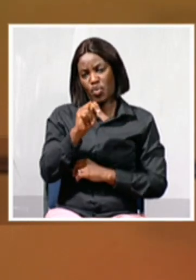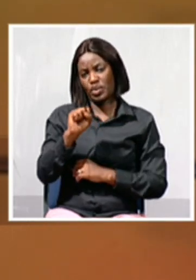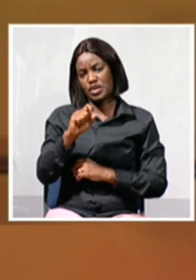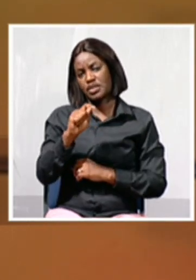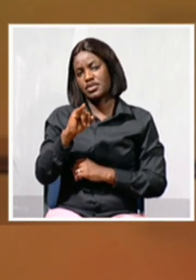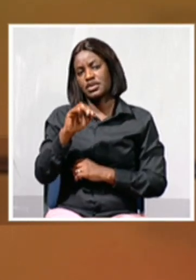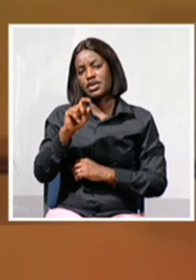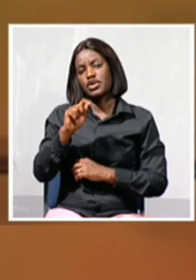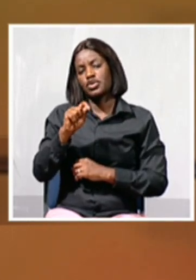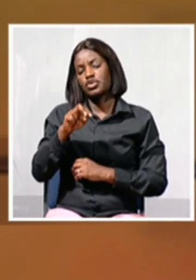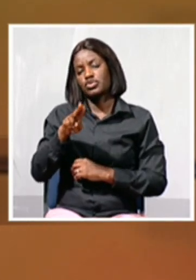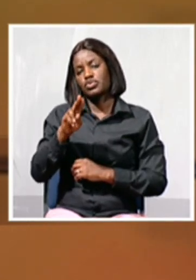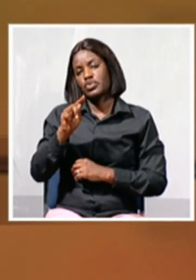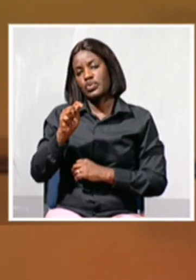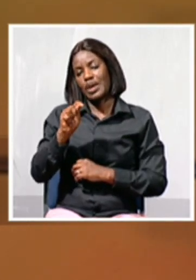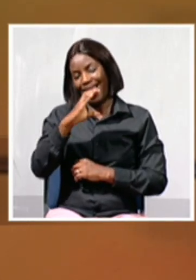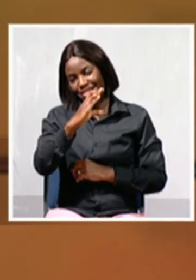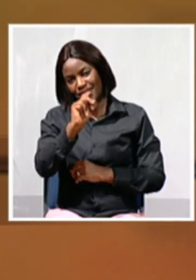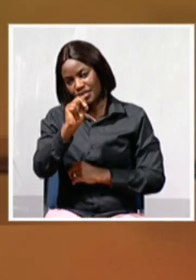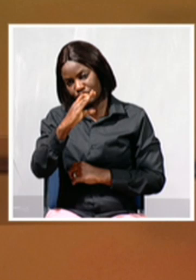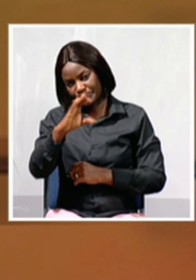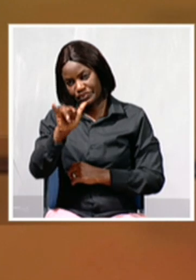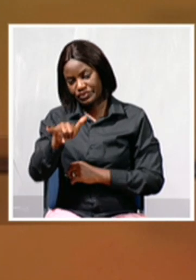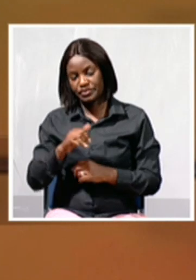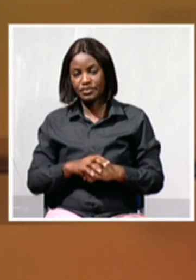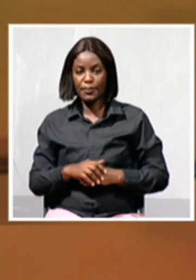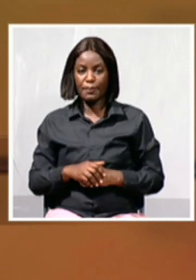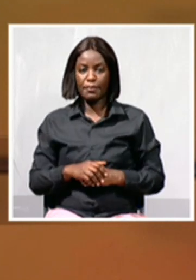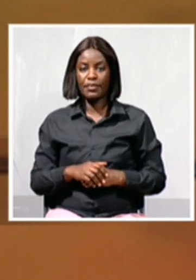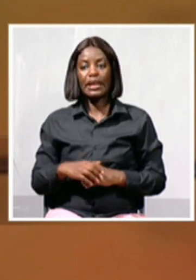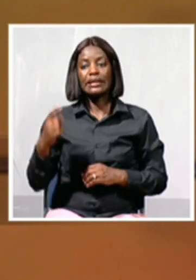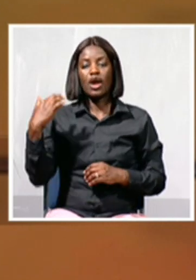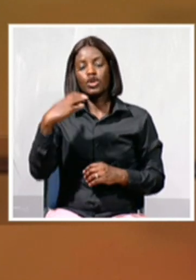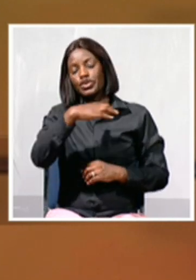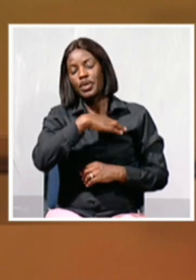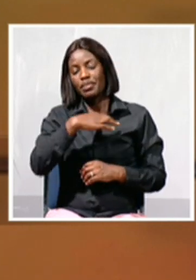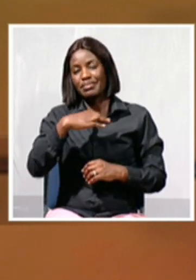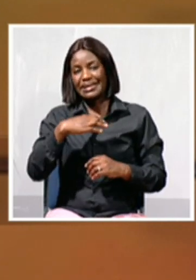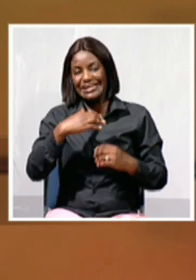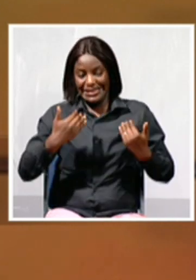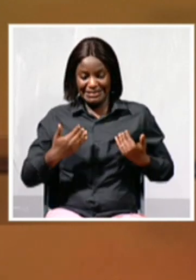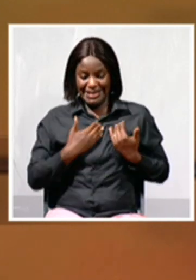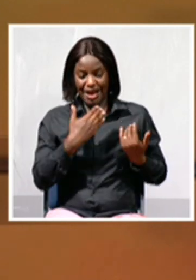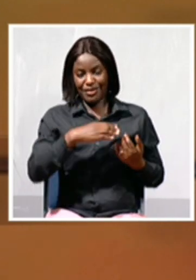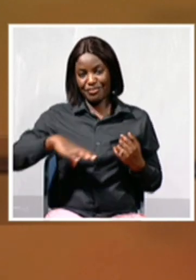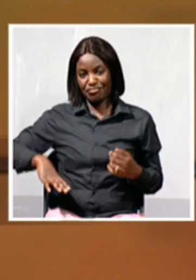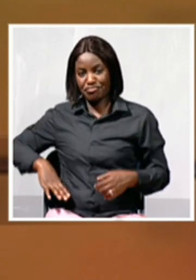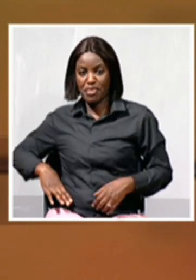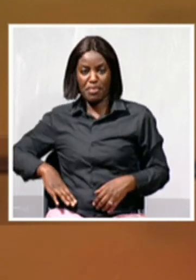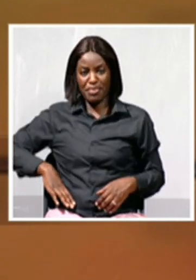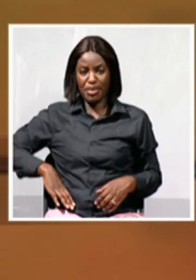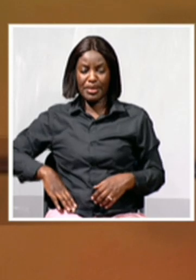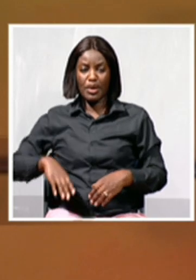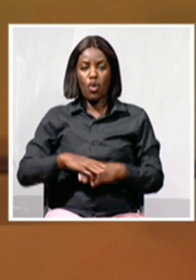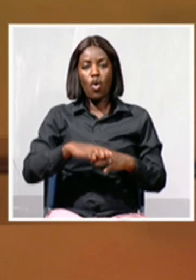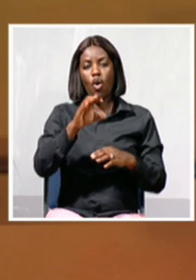the lead youth ambassador, who was the former Miss Teen Namibia, Oriana Ribeiro. And they carried messages that were really